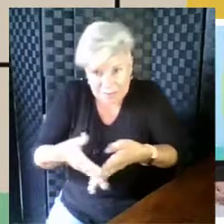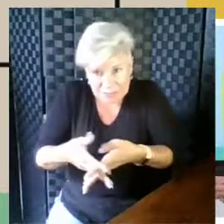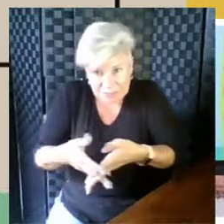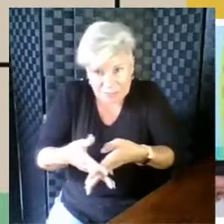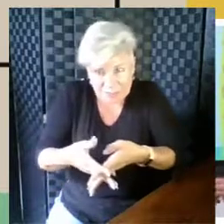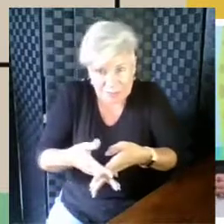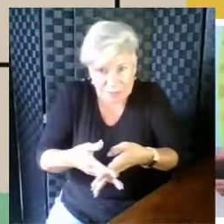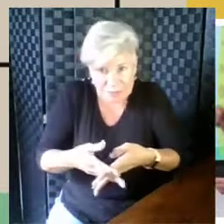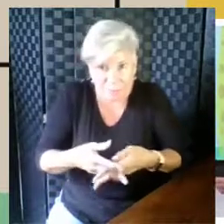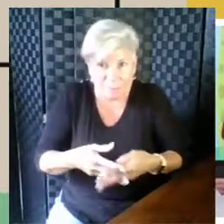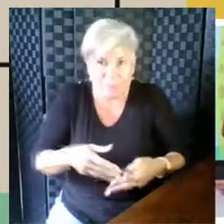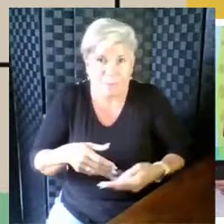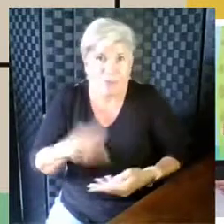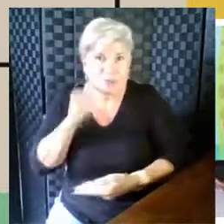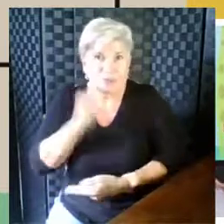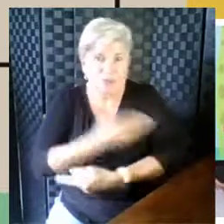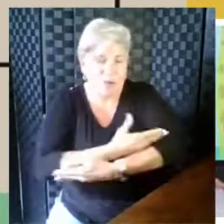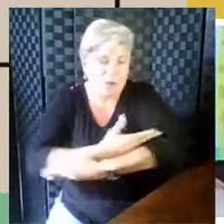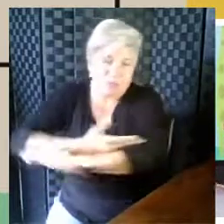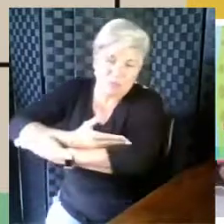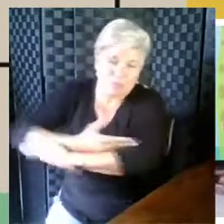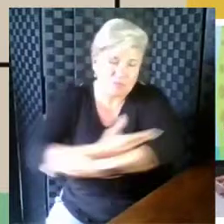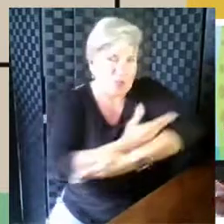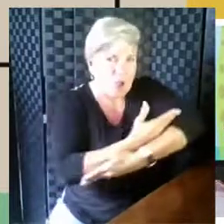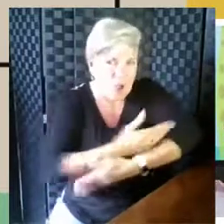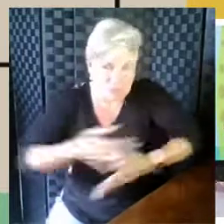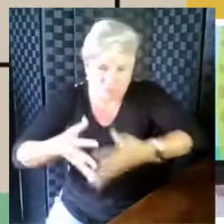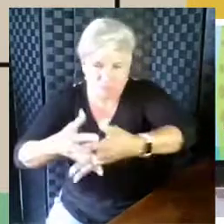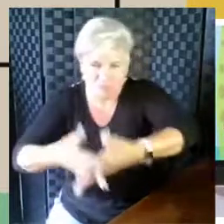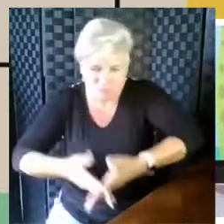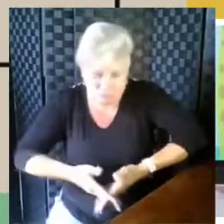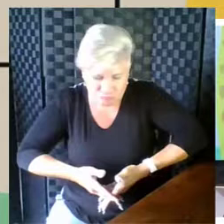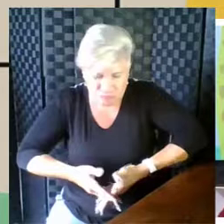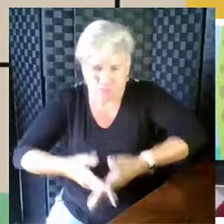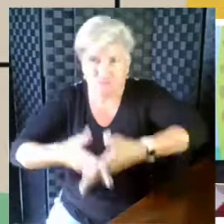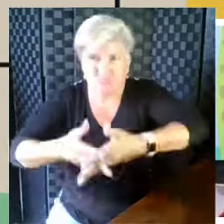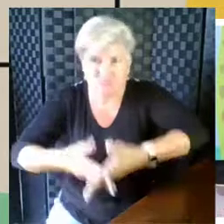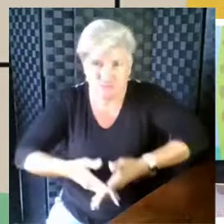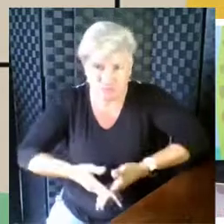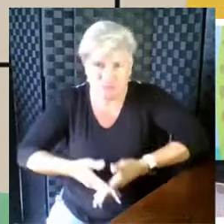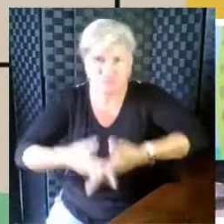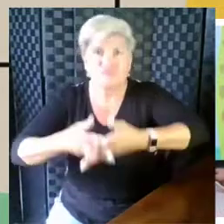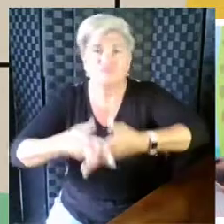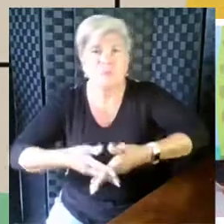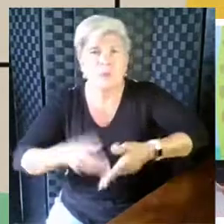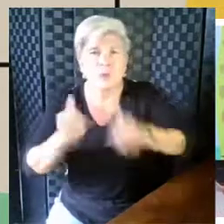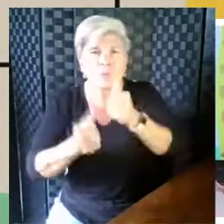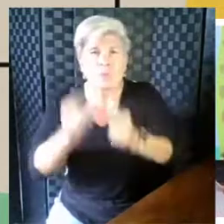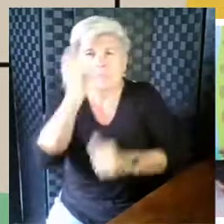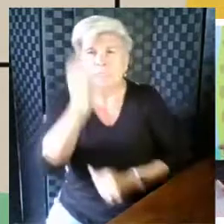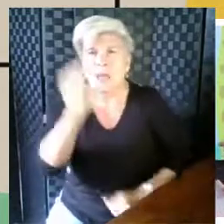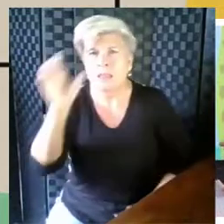girl rocked her baby in the cradle. Which column does the word belong in?